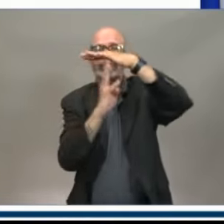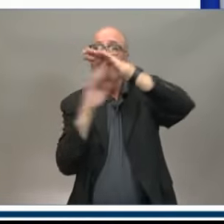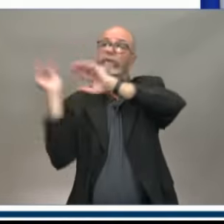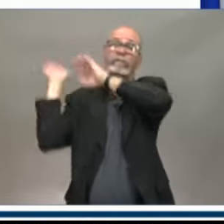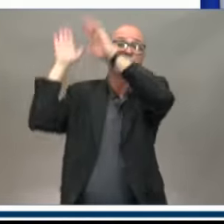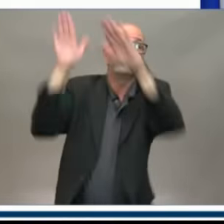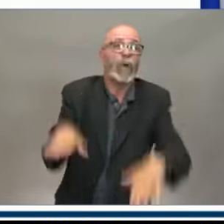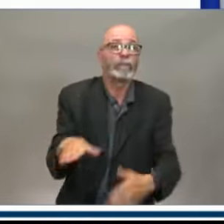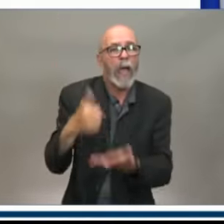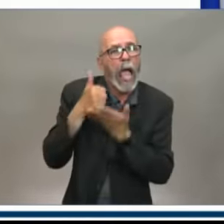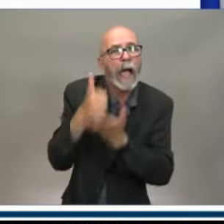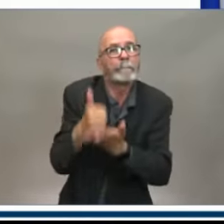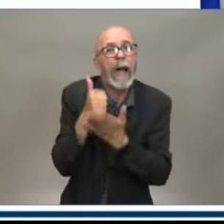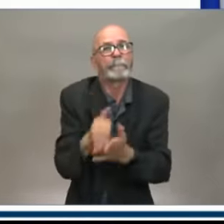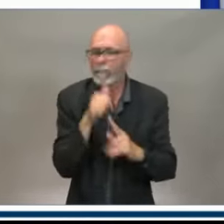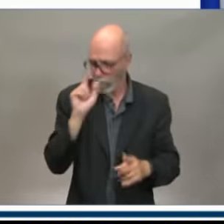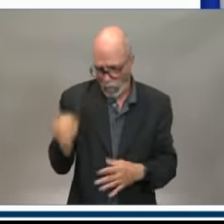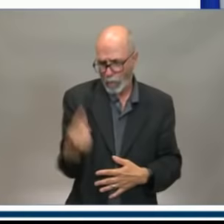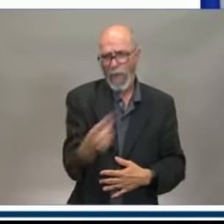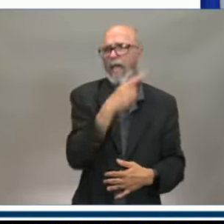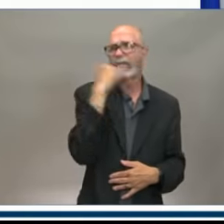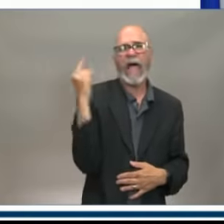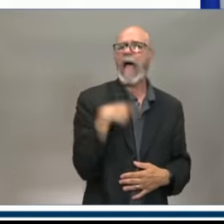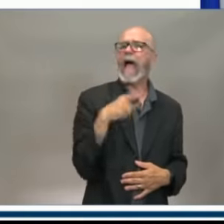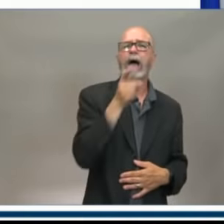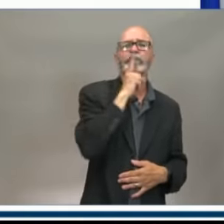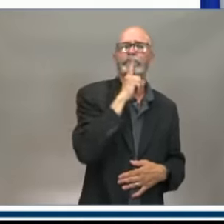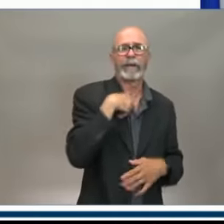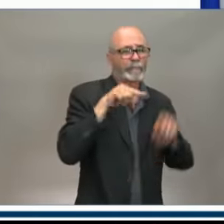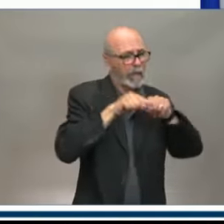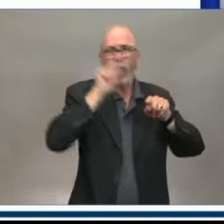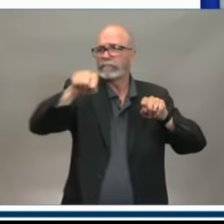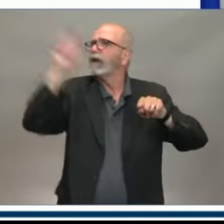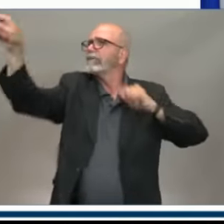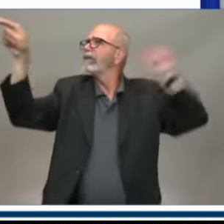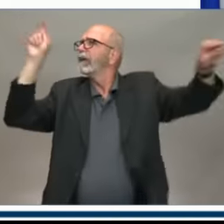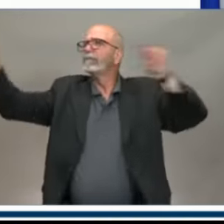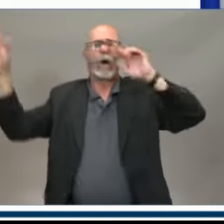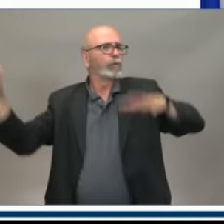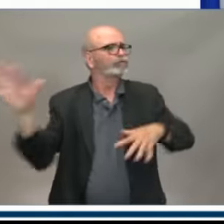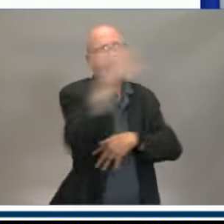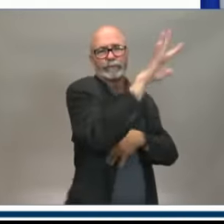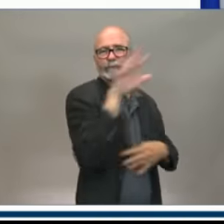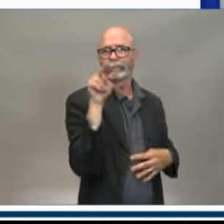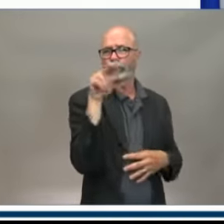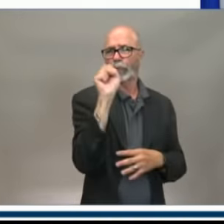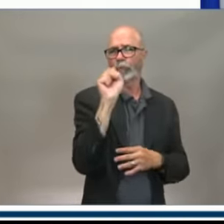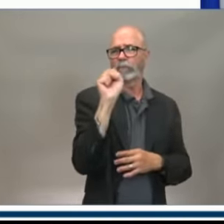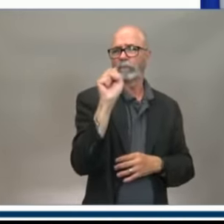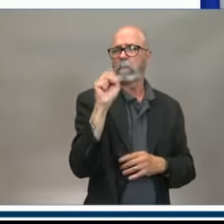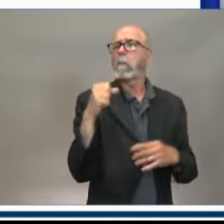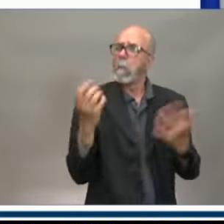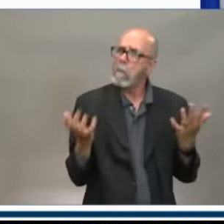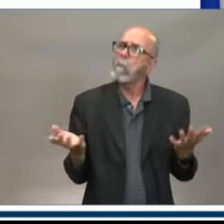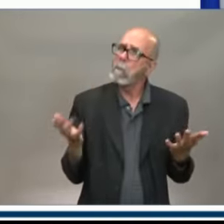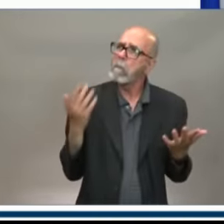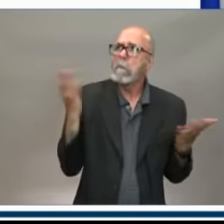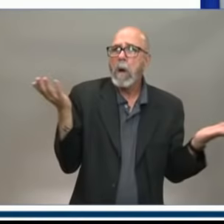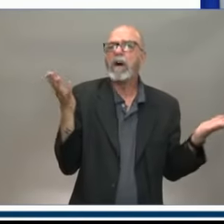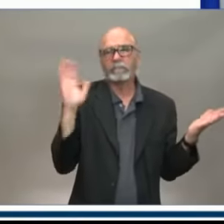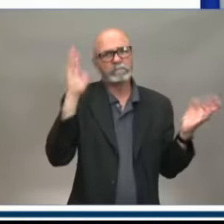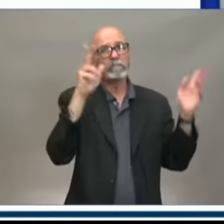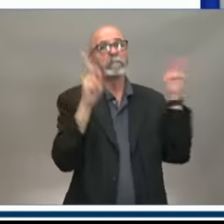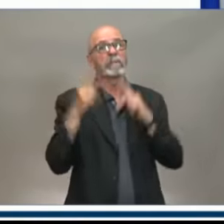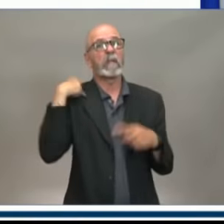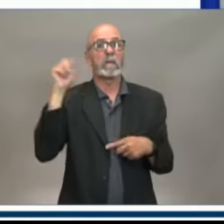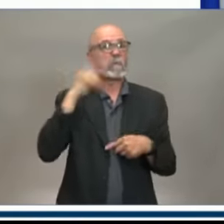been in Halifax, it's been across the province. So the idea that there's been some focus solely on Halifax is just